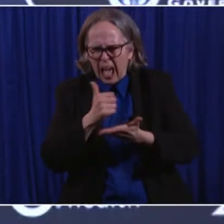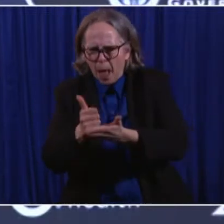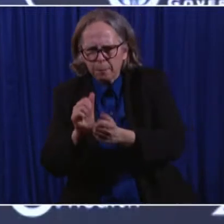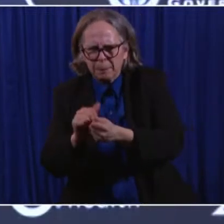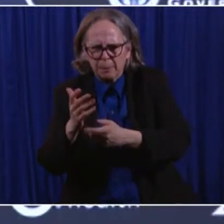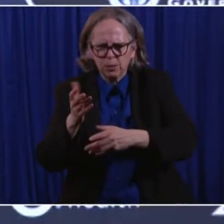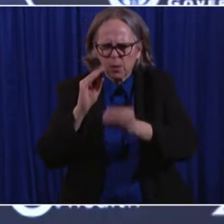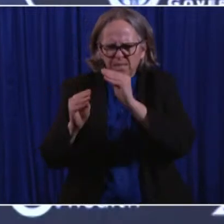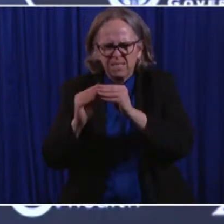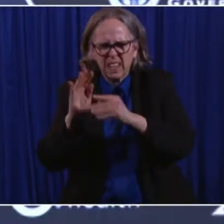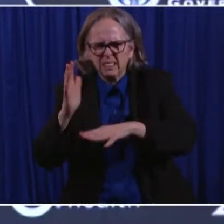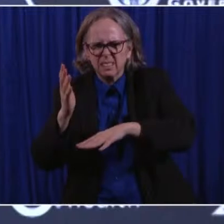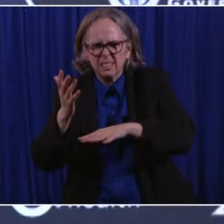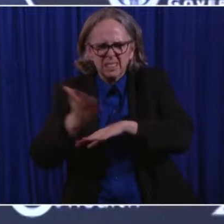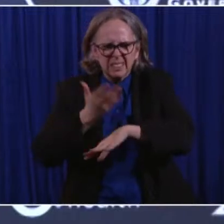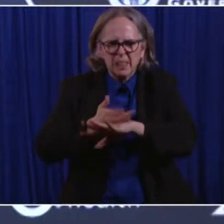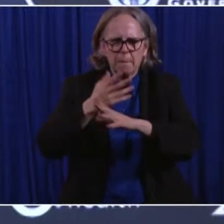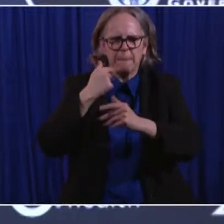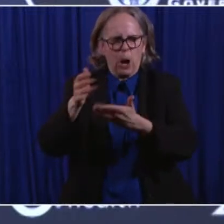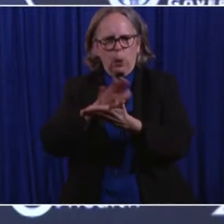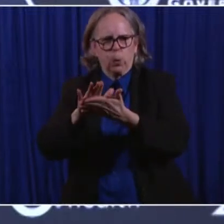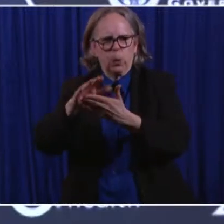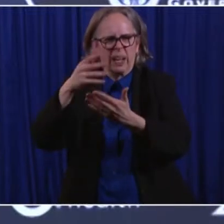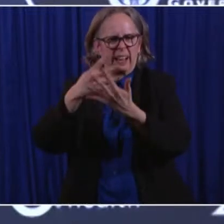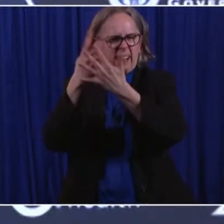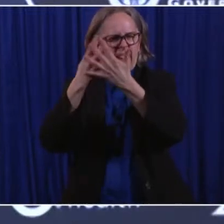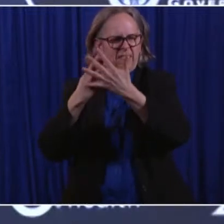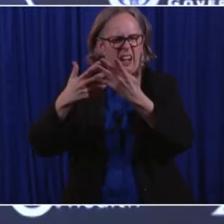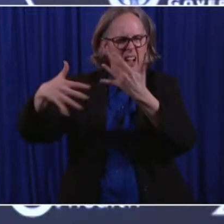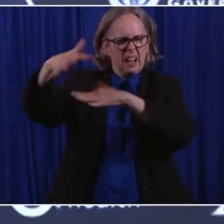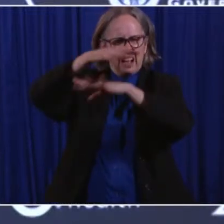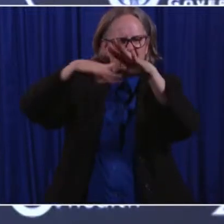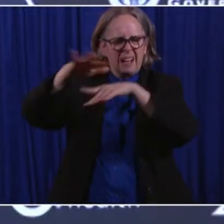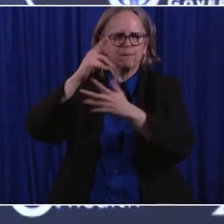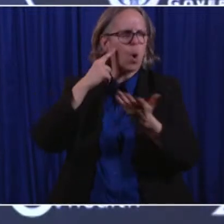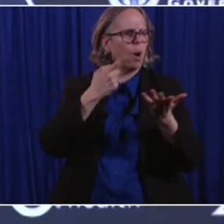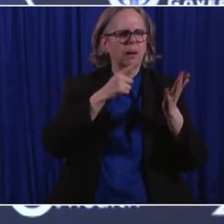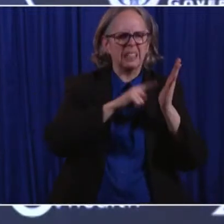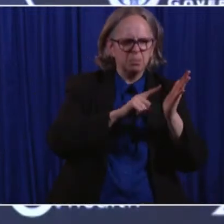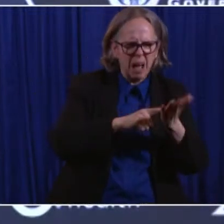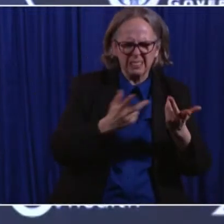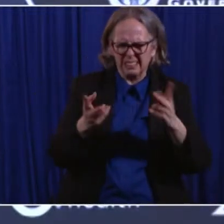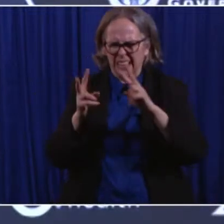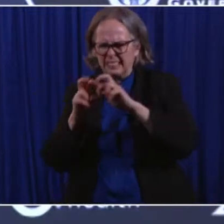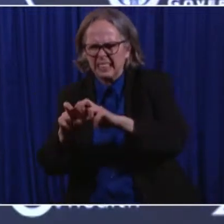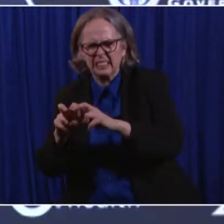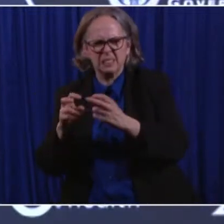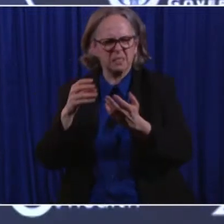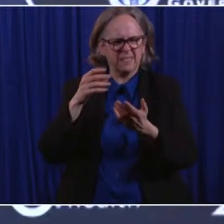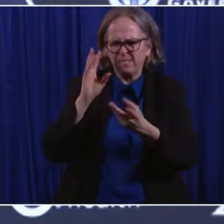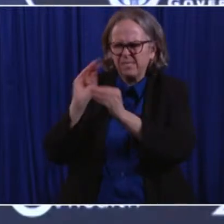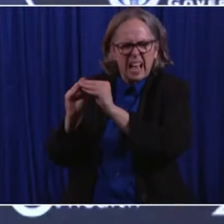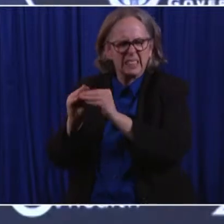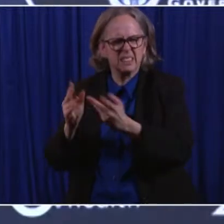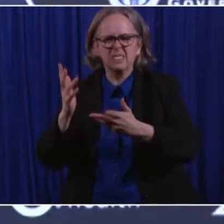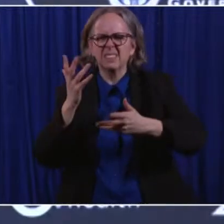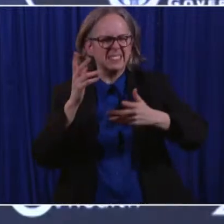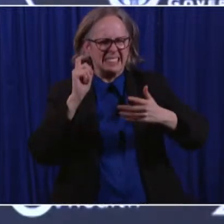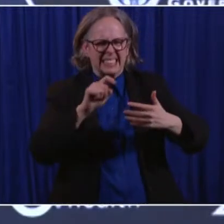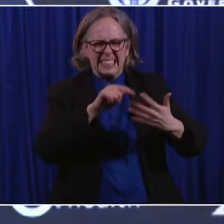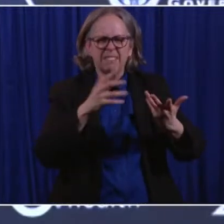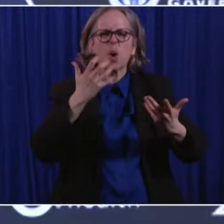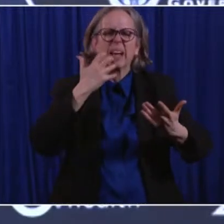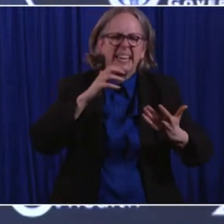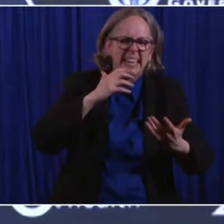help cover the cost of inspections, assessments, maintenance, and improvements to indoor heating, ventilation, and air conditioning, their